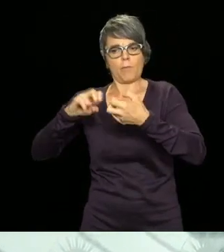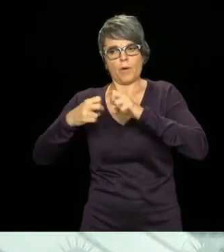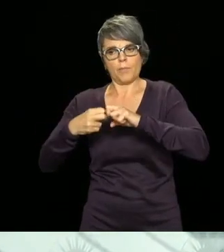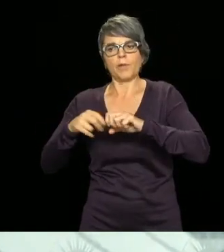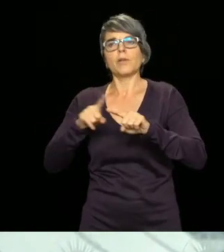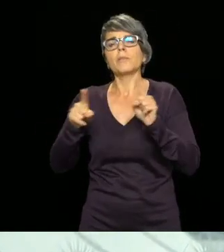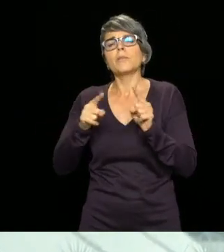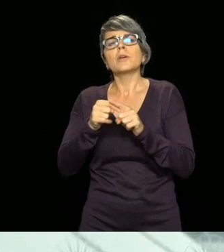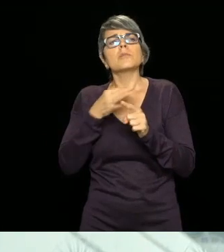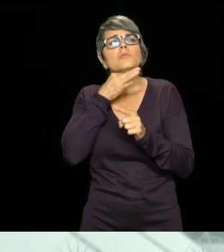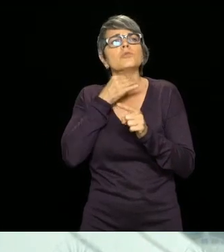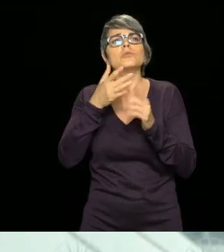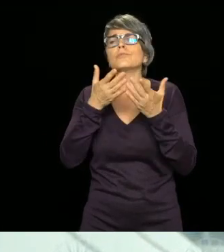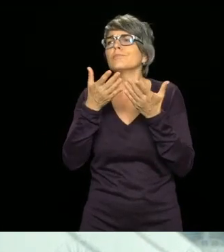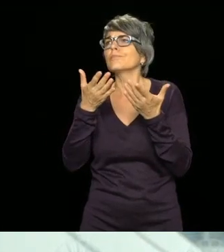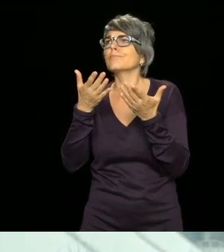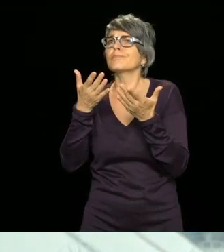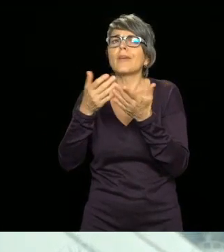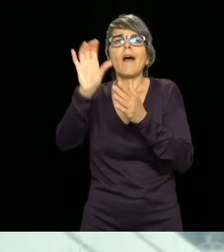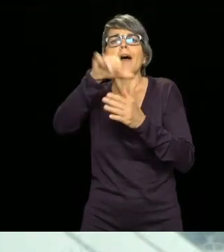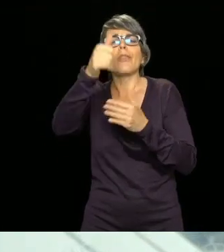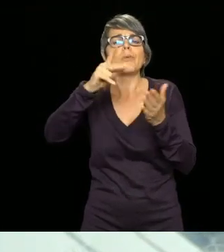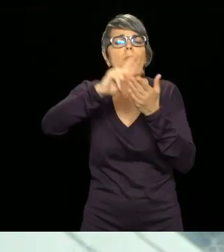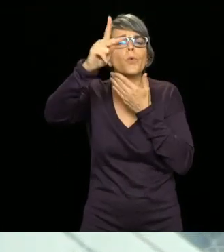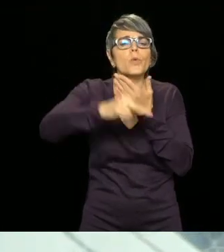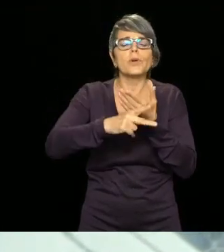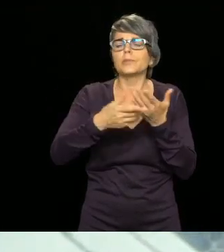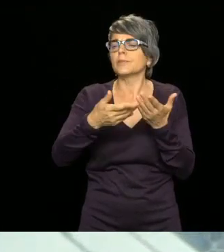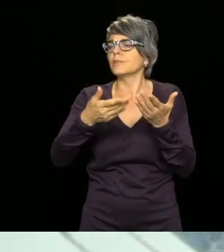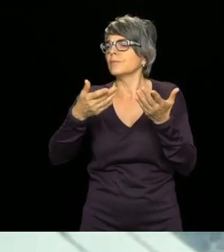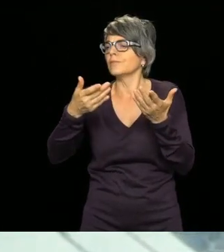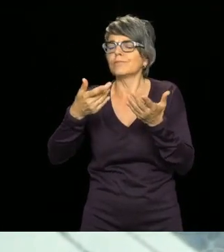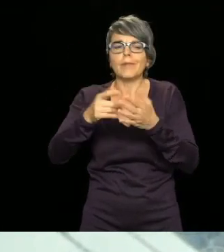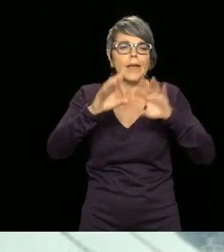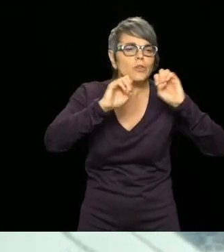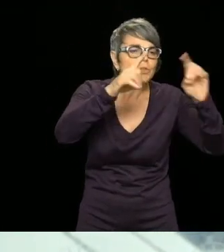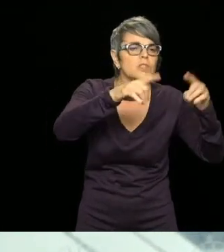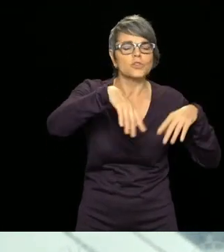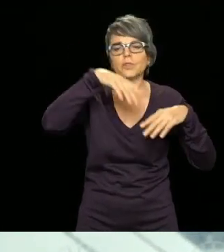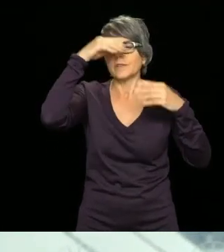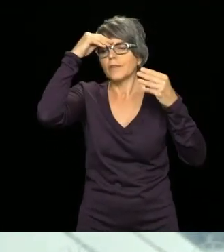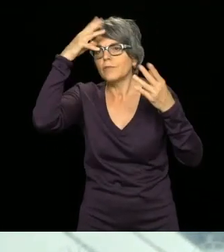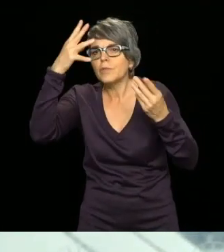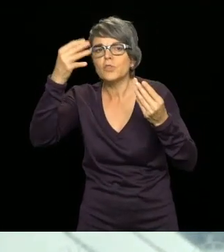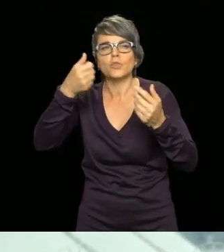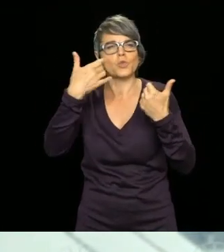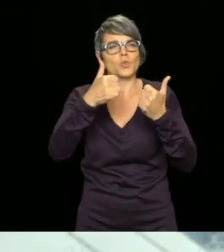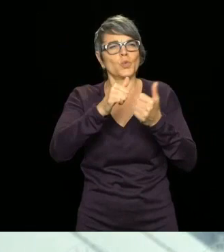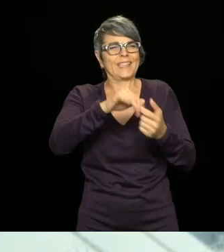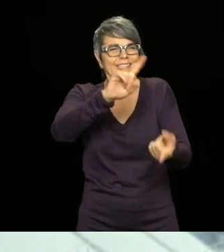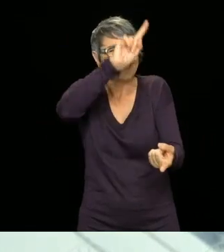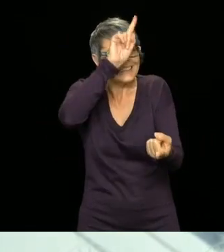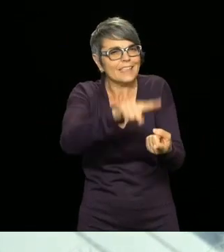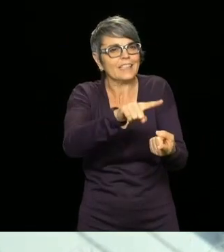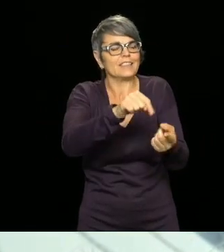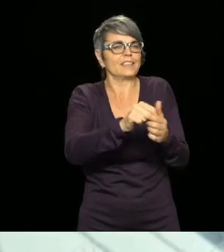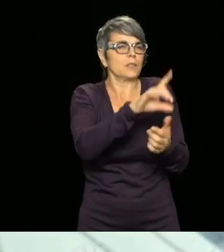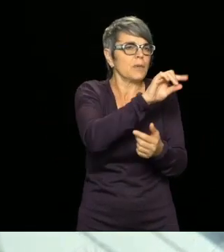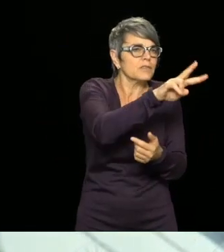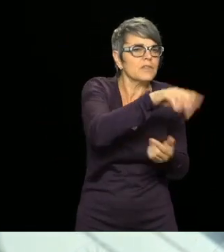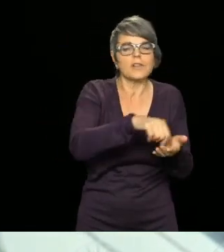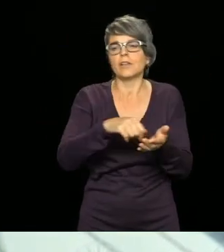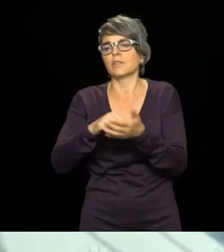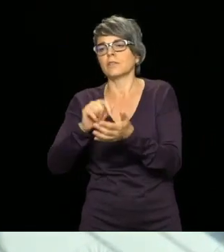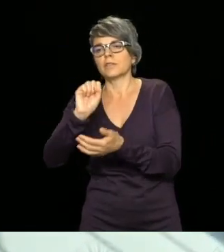are in place in broader society, by government or otherwise, to try and diminish or even prevent sexual assault and domestic violence in the first